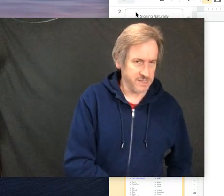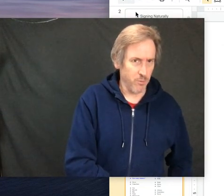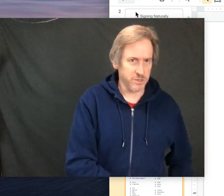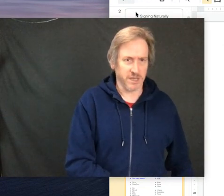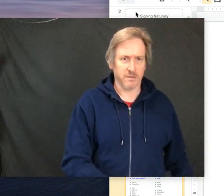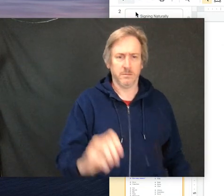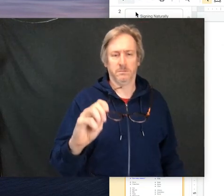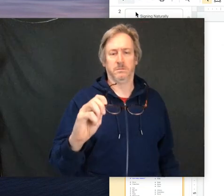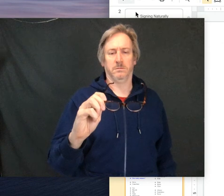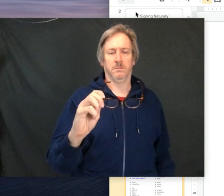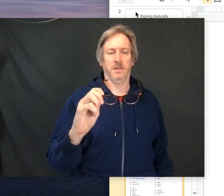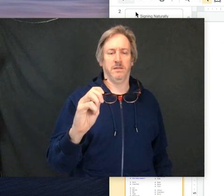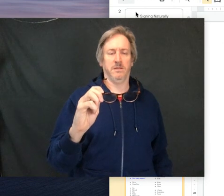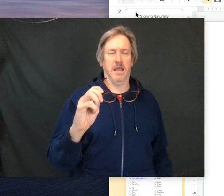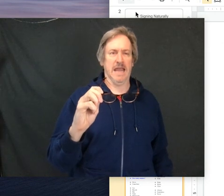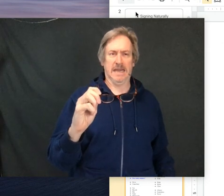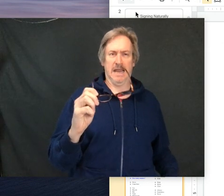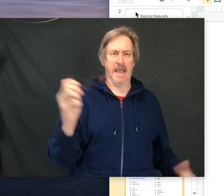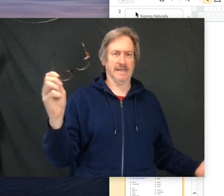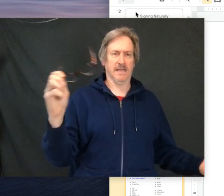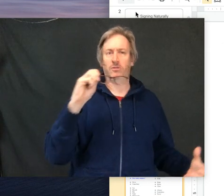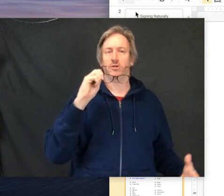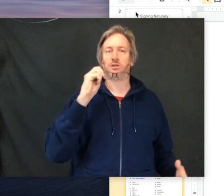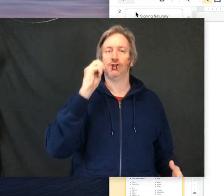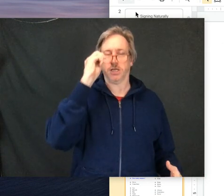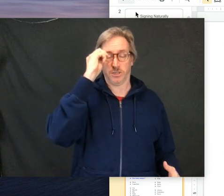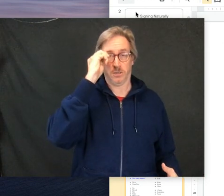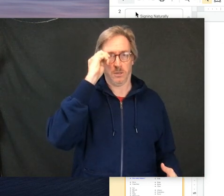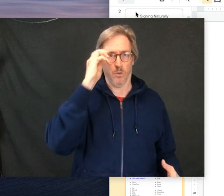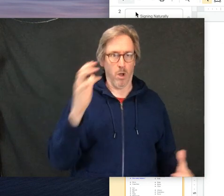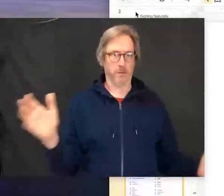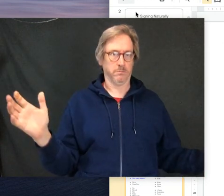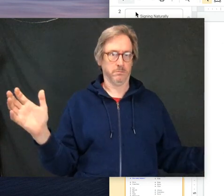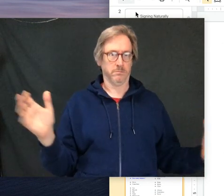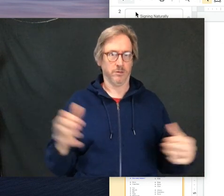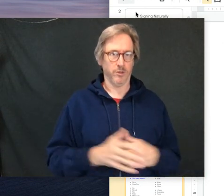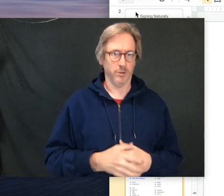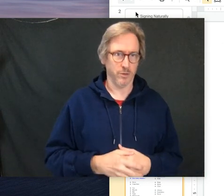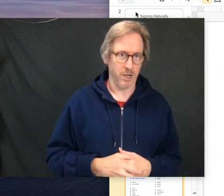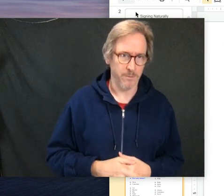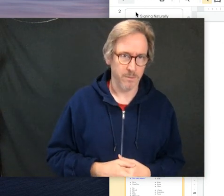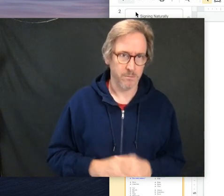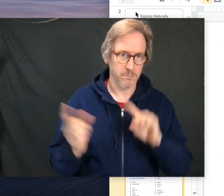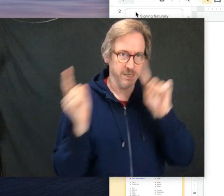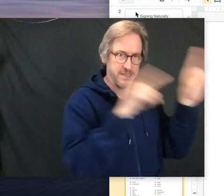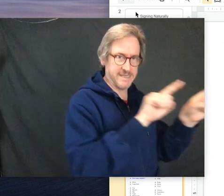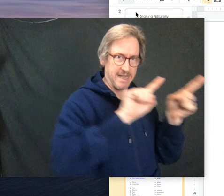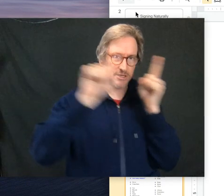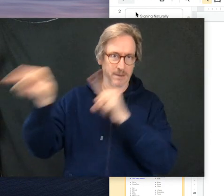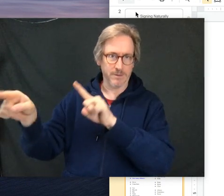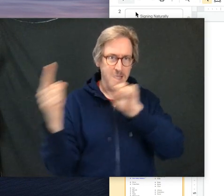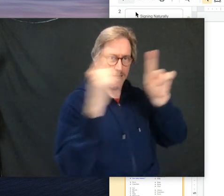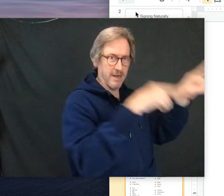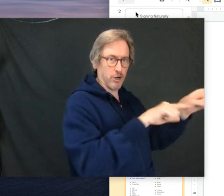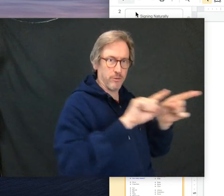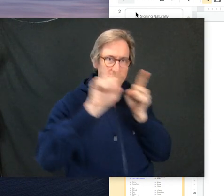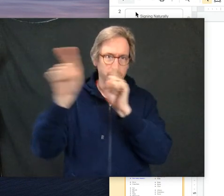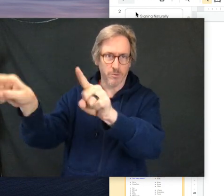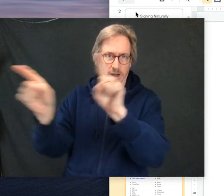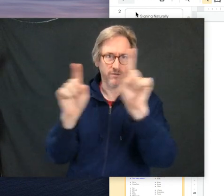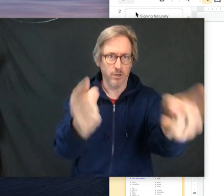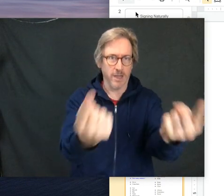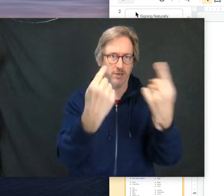it's more subtle, and in ASL, there's just one. It's this handshake, and it